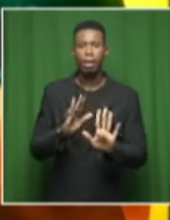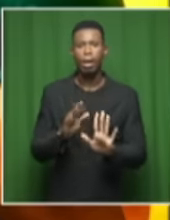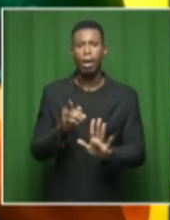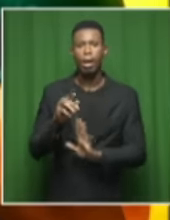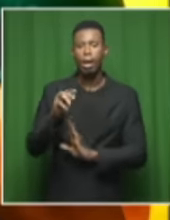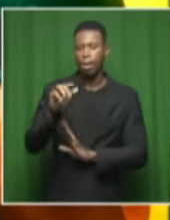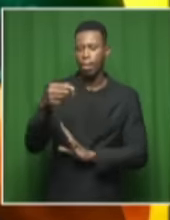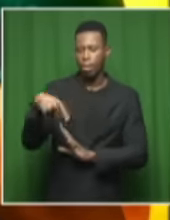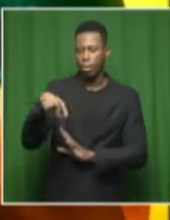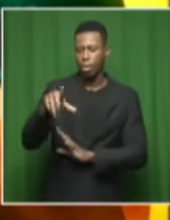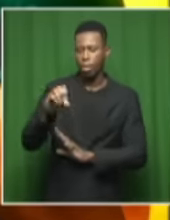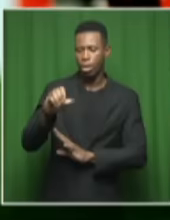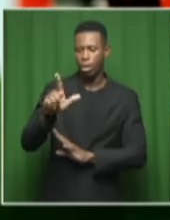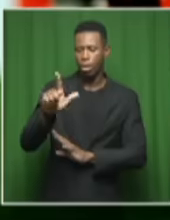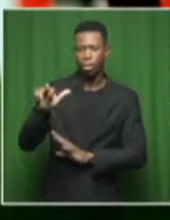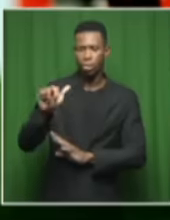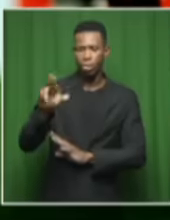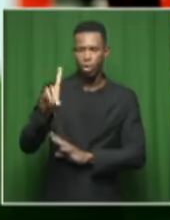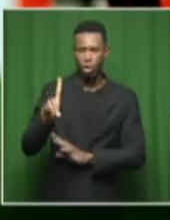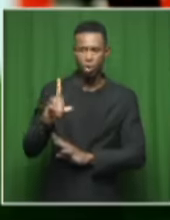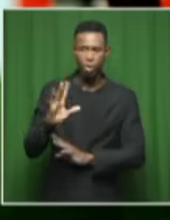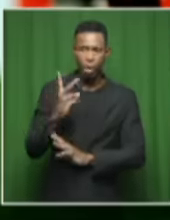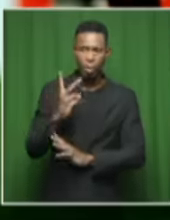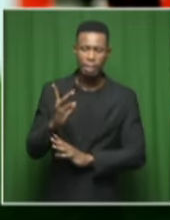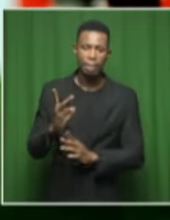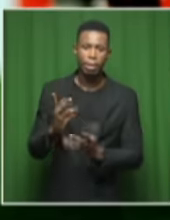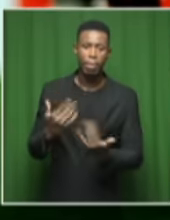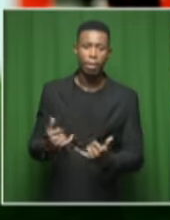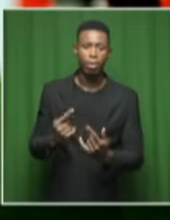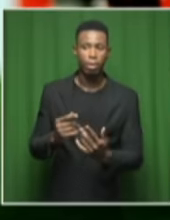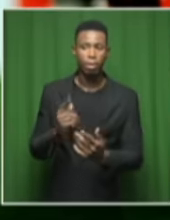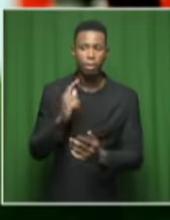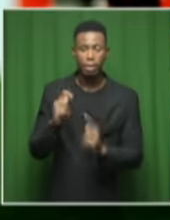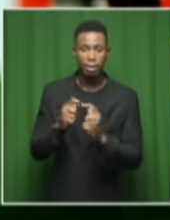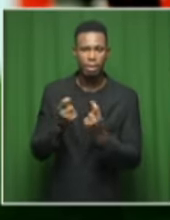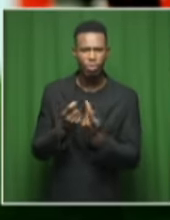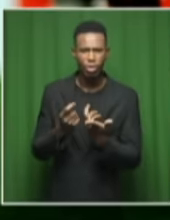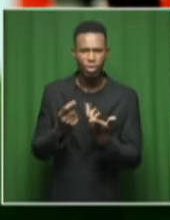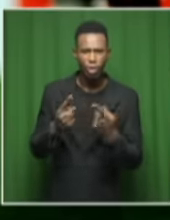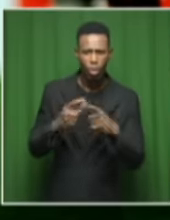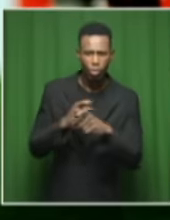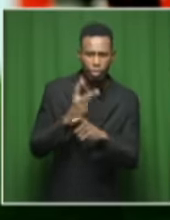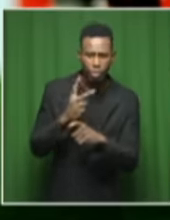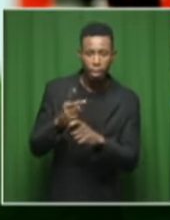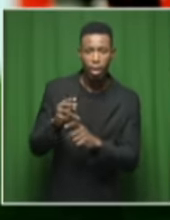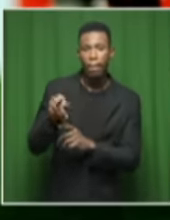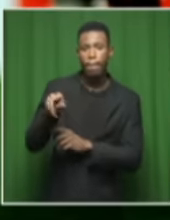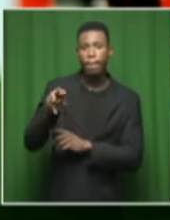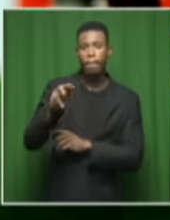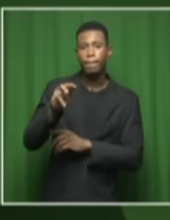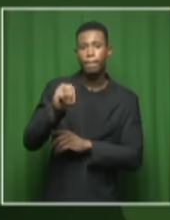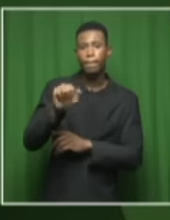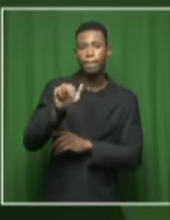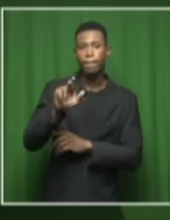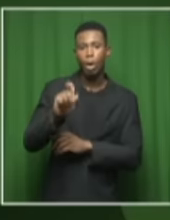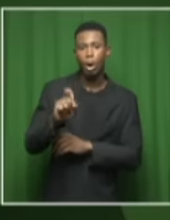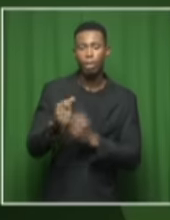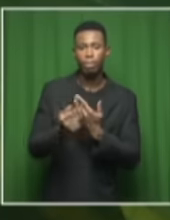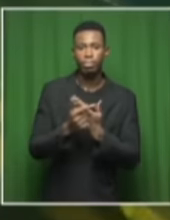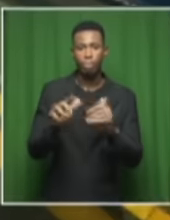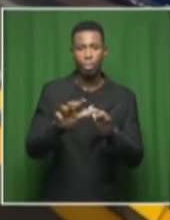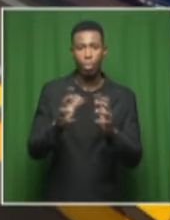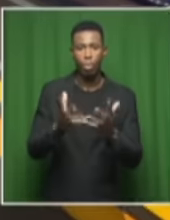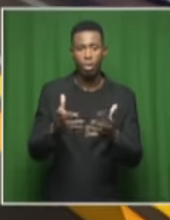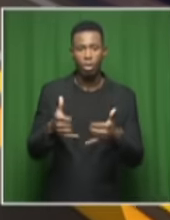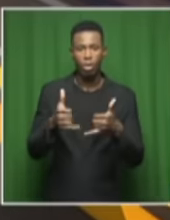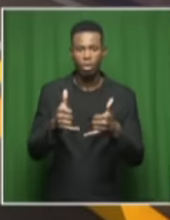injured. But we see now where this team was from a technical point of view when Malcolm Marks had to leave the World Cup, then bringing in